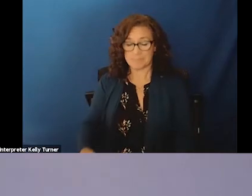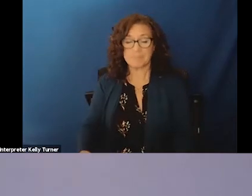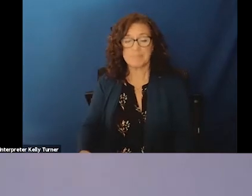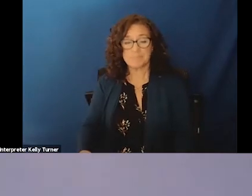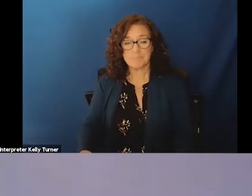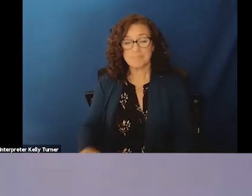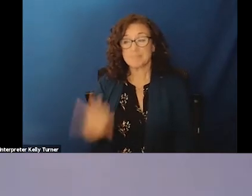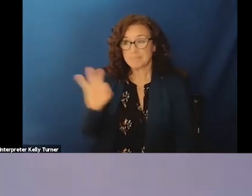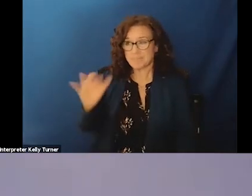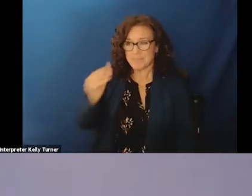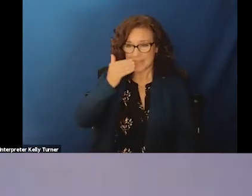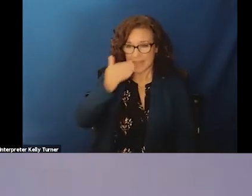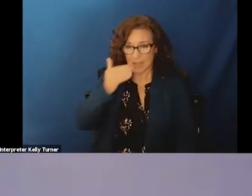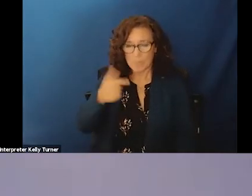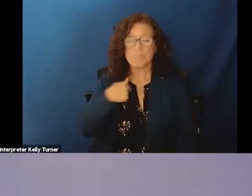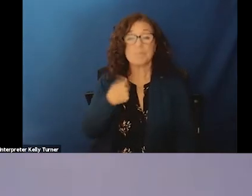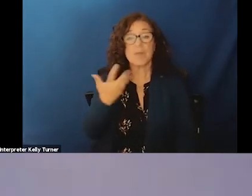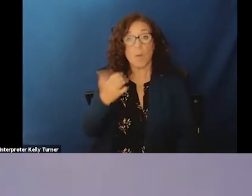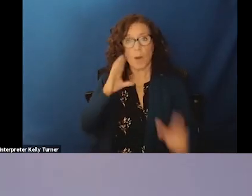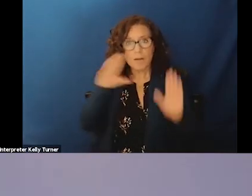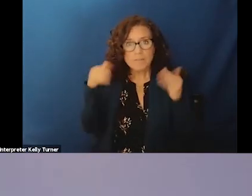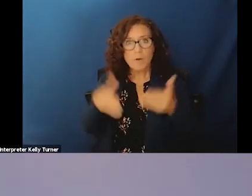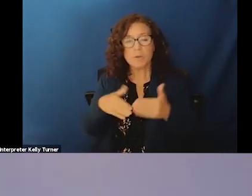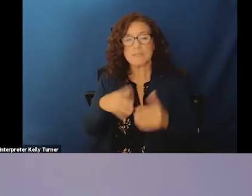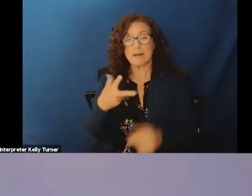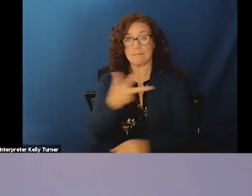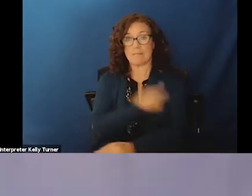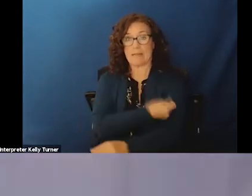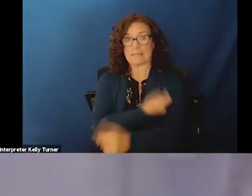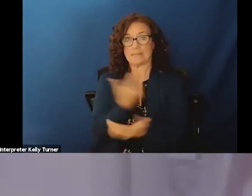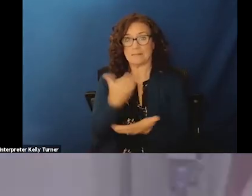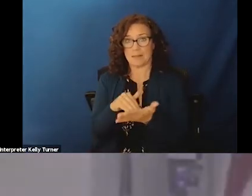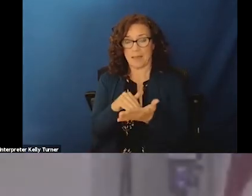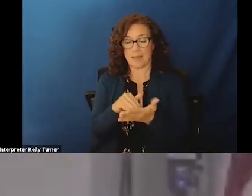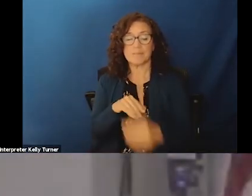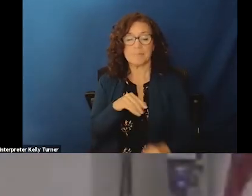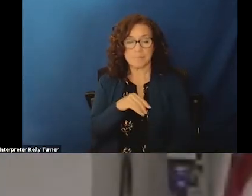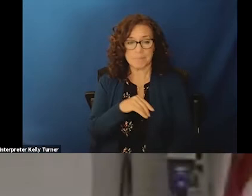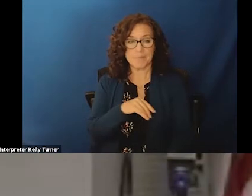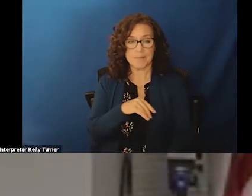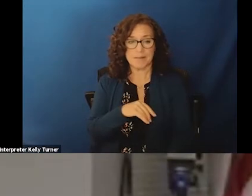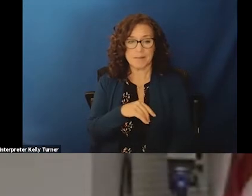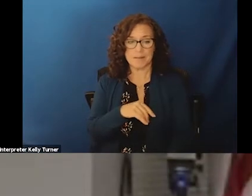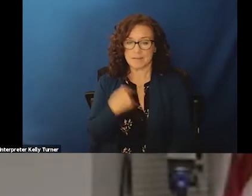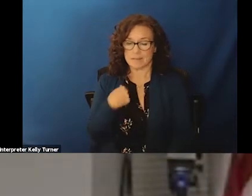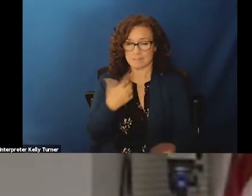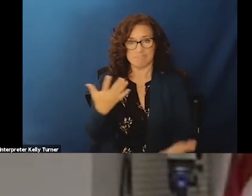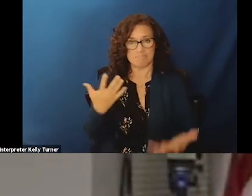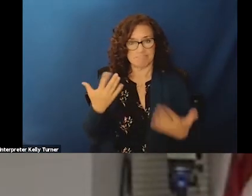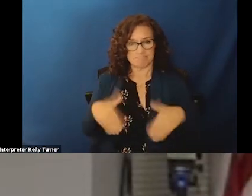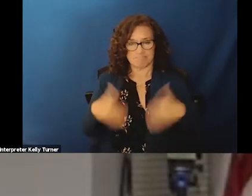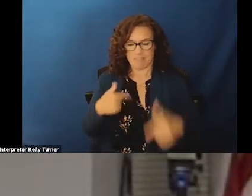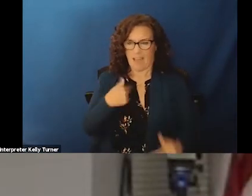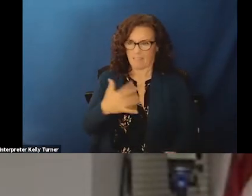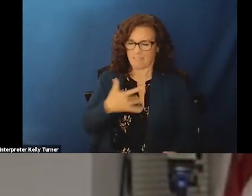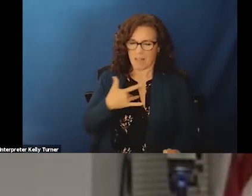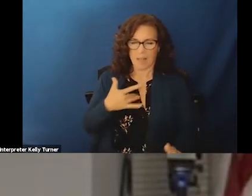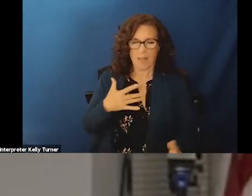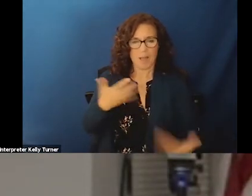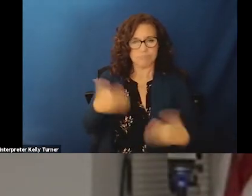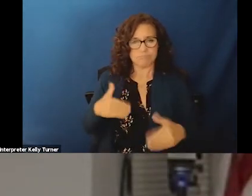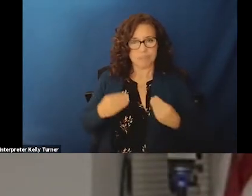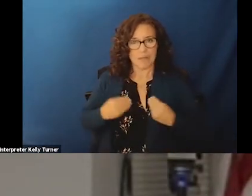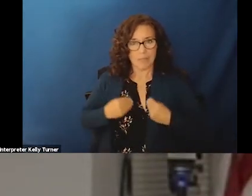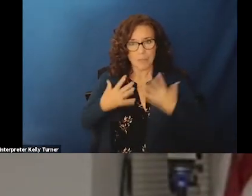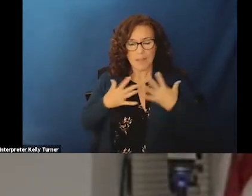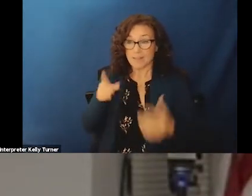Thank you. I would just like to focus on vaccines yet again, but I'm really encouraged by what we're seeing and thrilled that there's buses. As